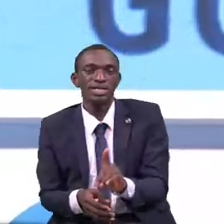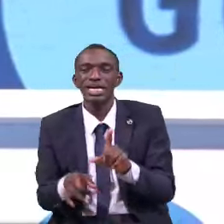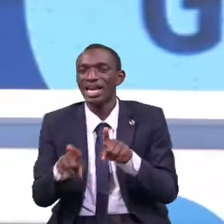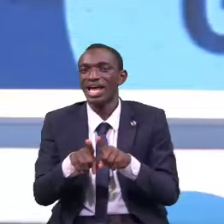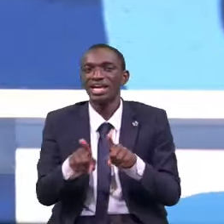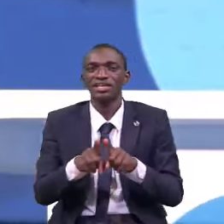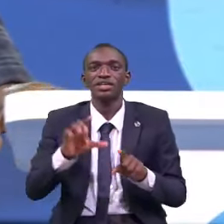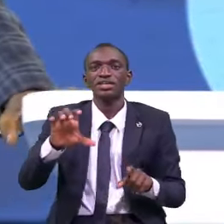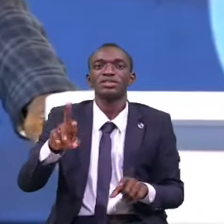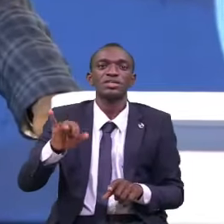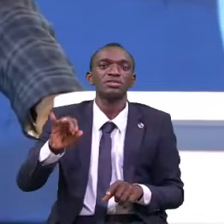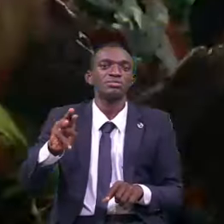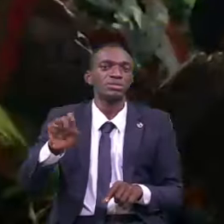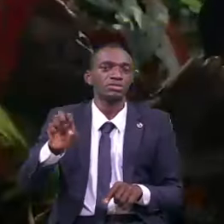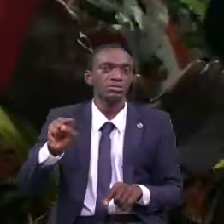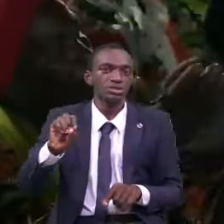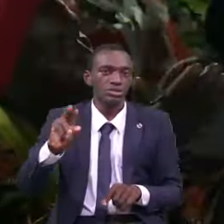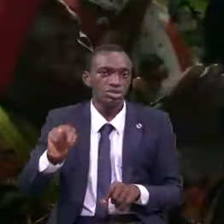Tonight is your night of salvation.